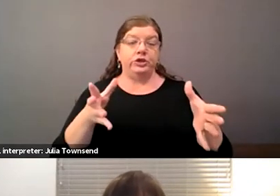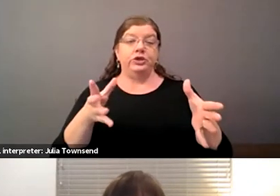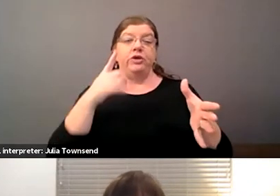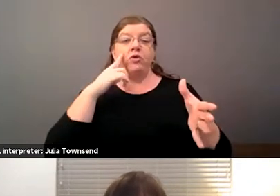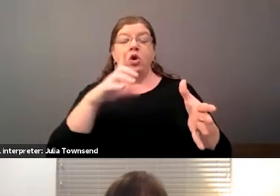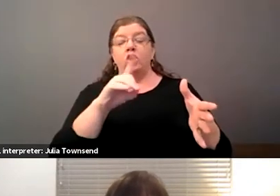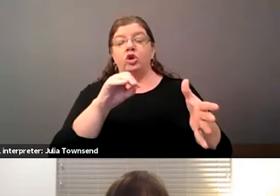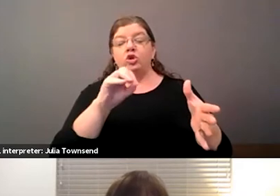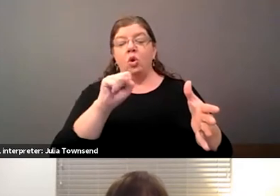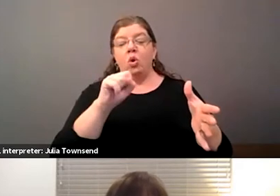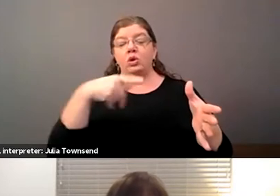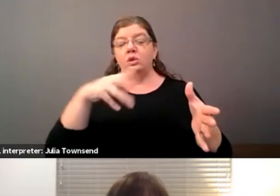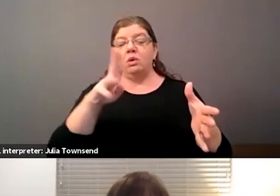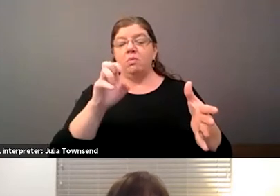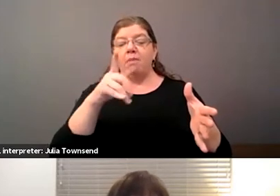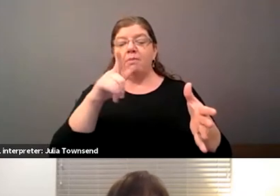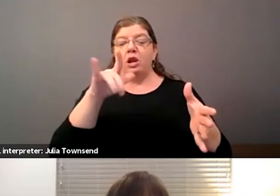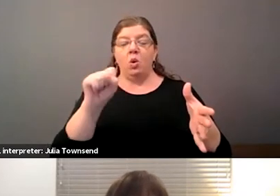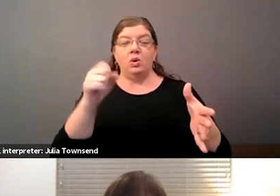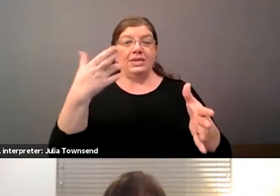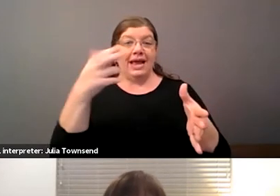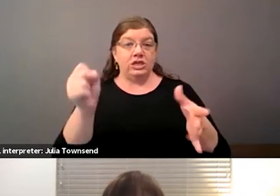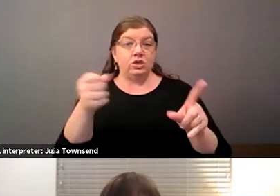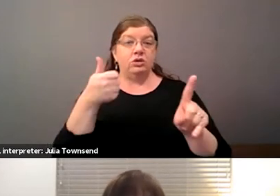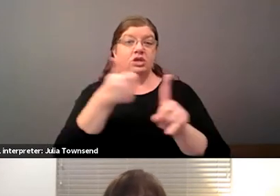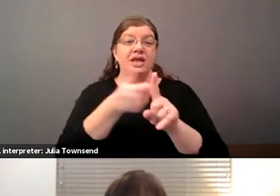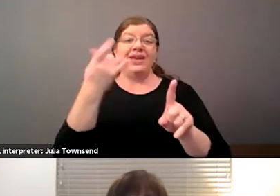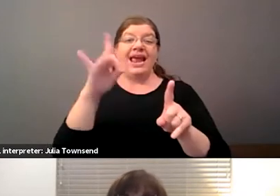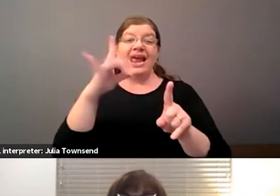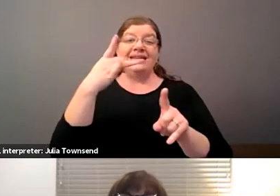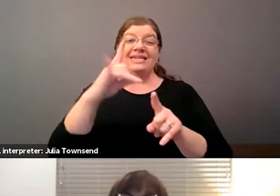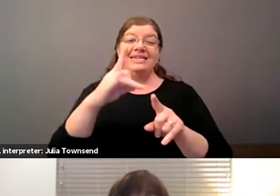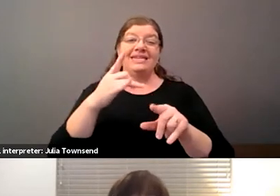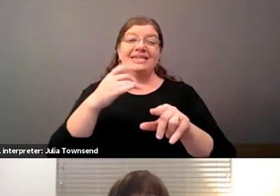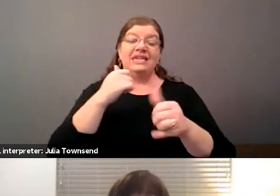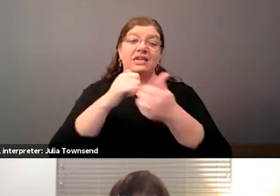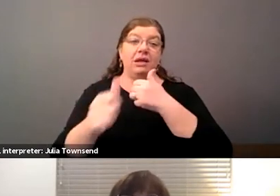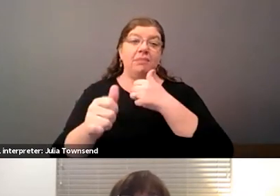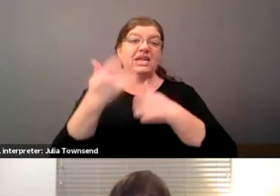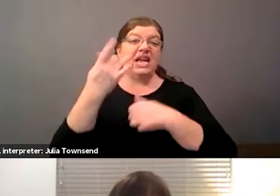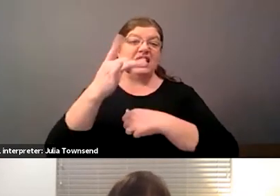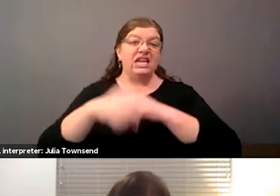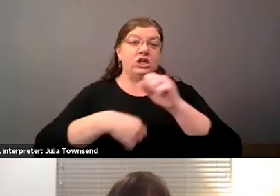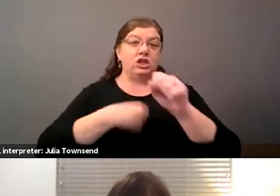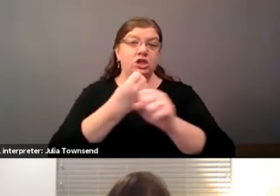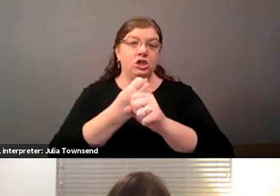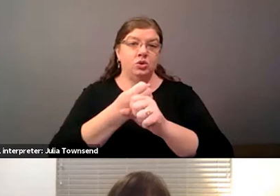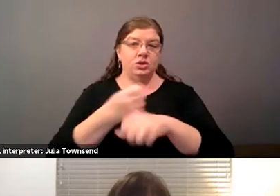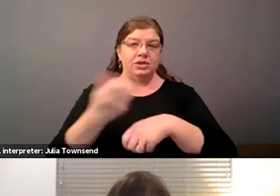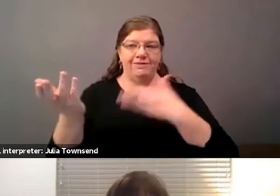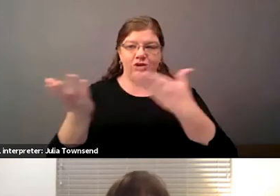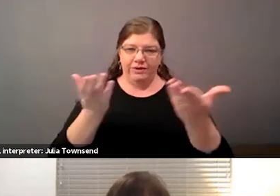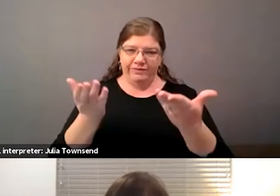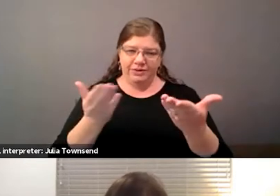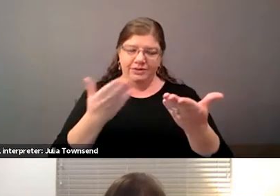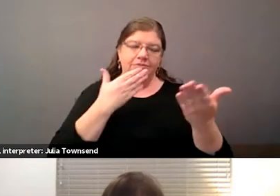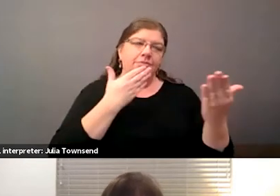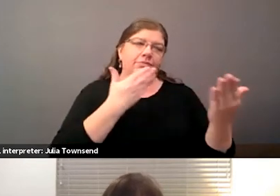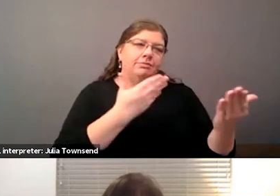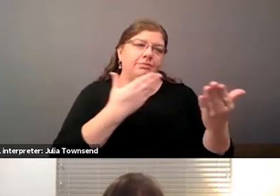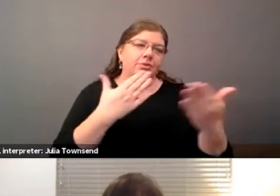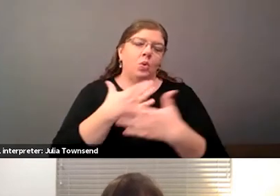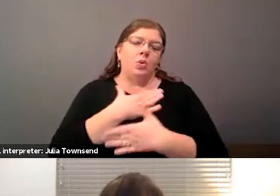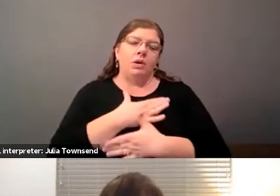dos pueblos high school with 18 plus years of service we appreciate your